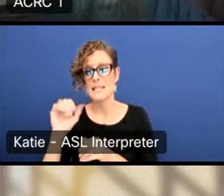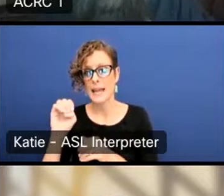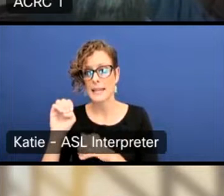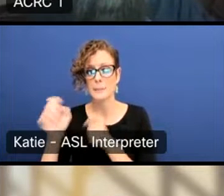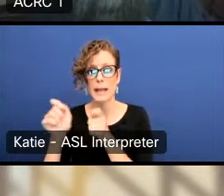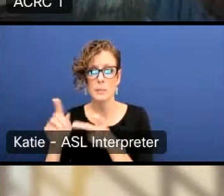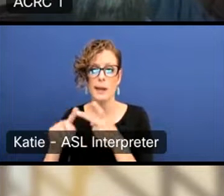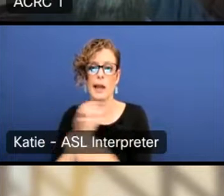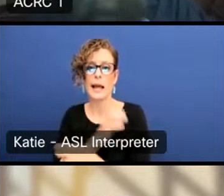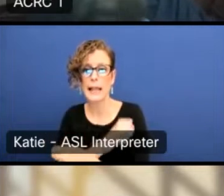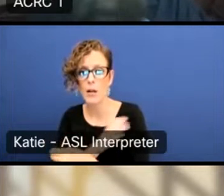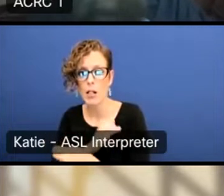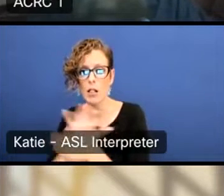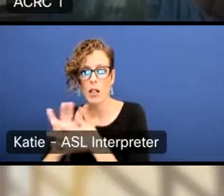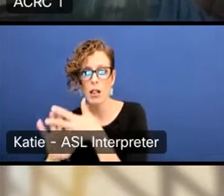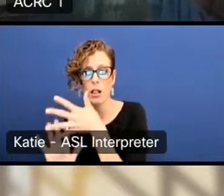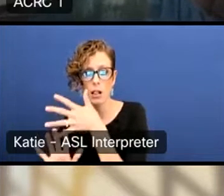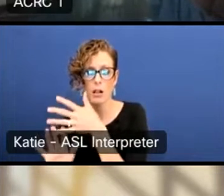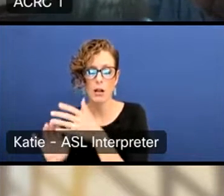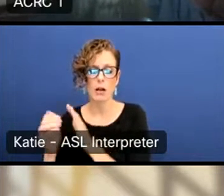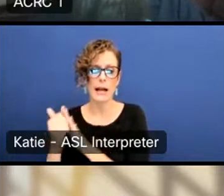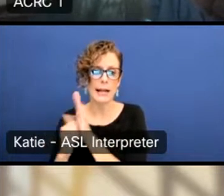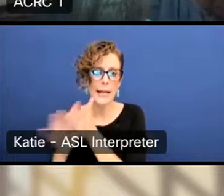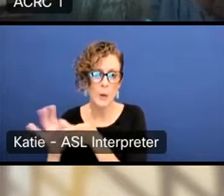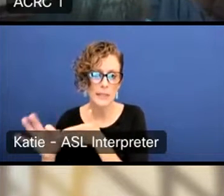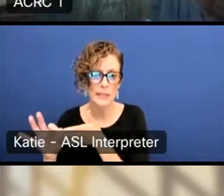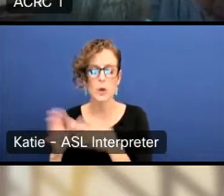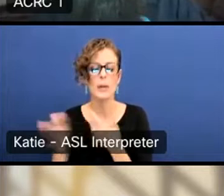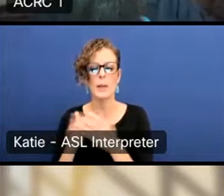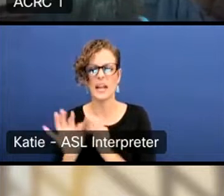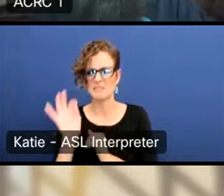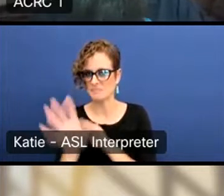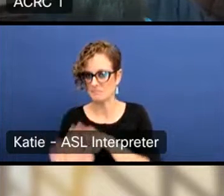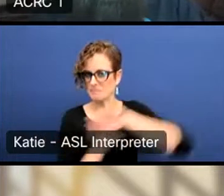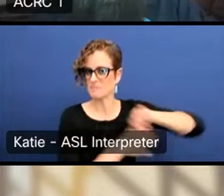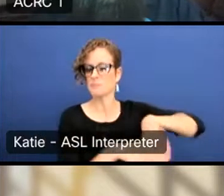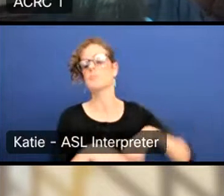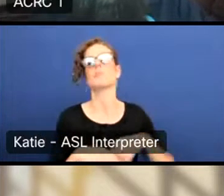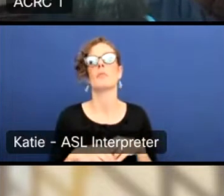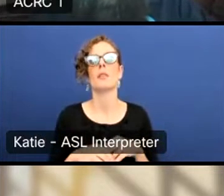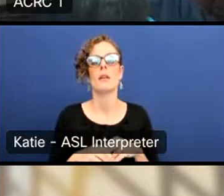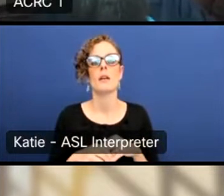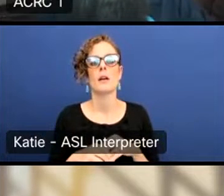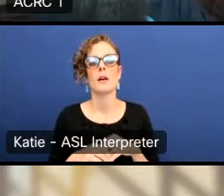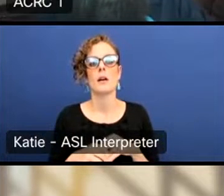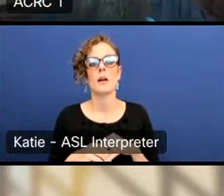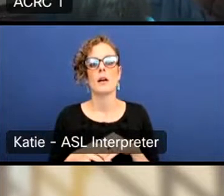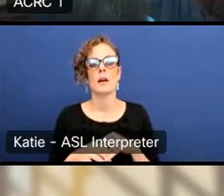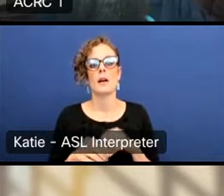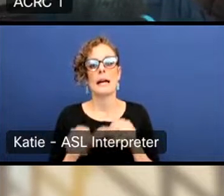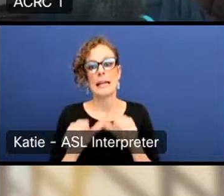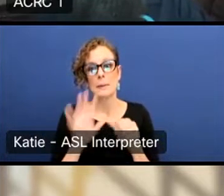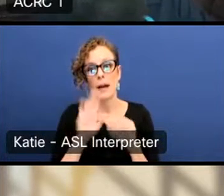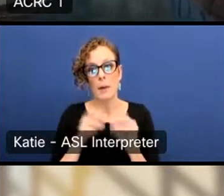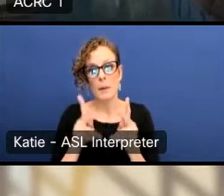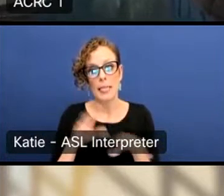accounting, etc. So anyways, just wanted to put that out there as well. With that, and not to keep talking about people being gone,